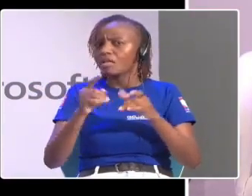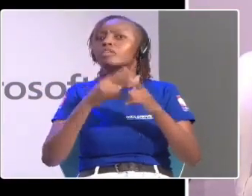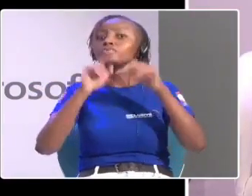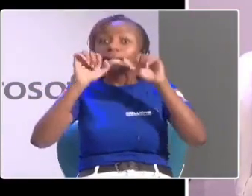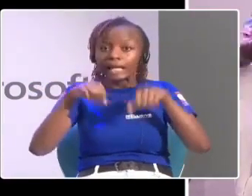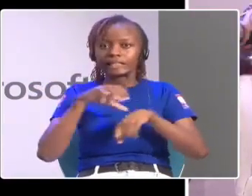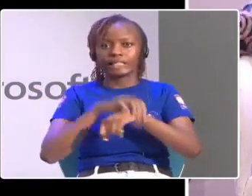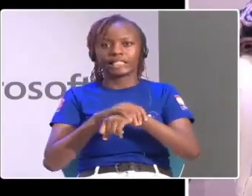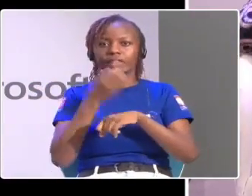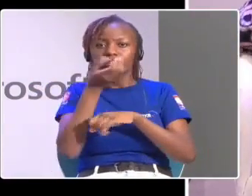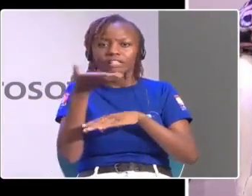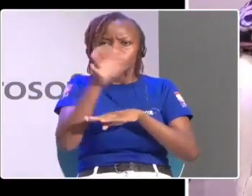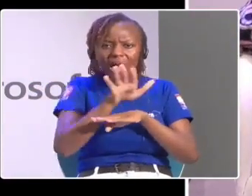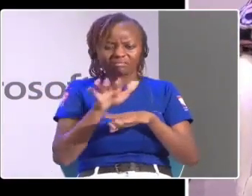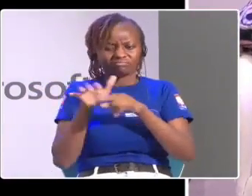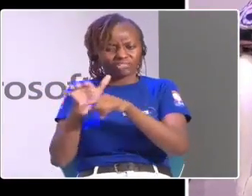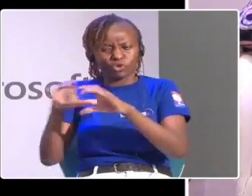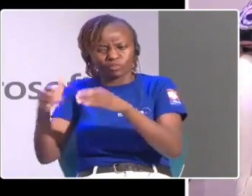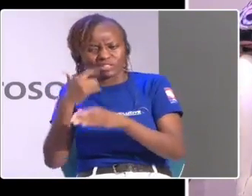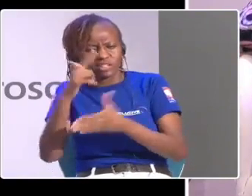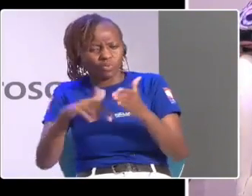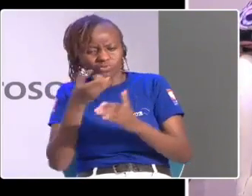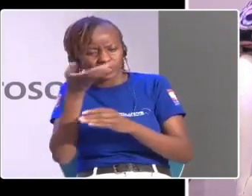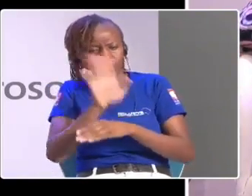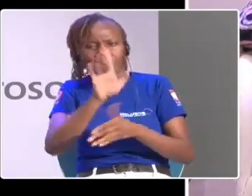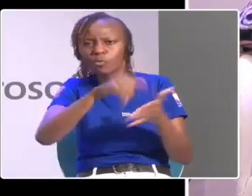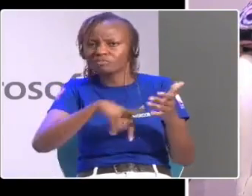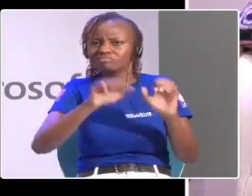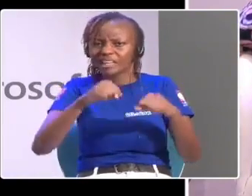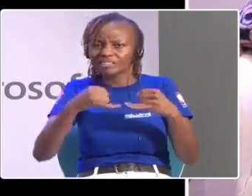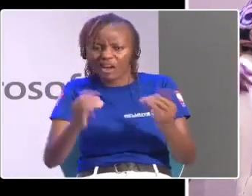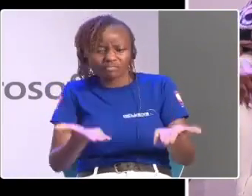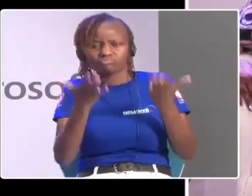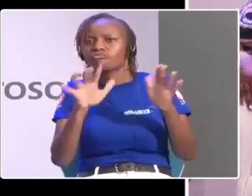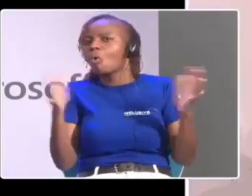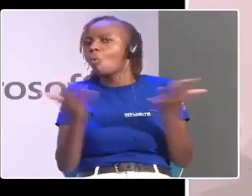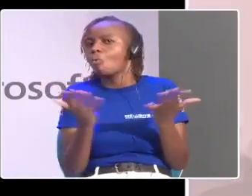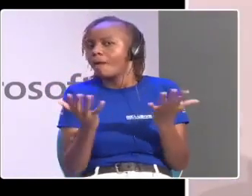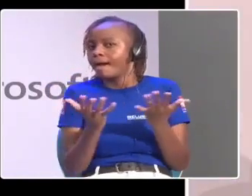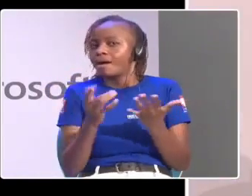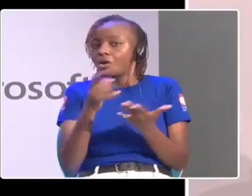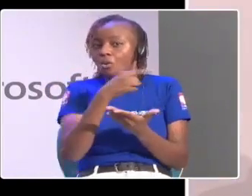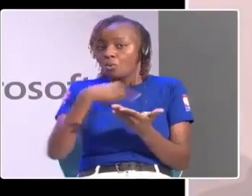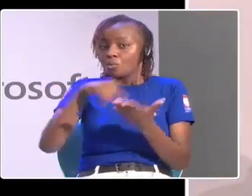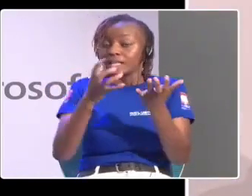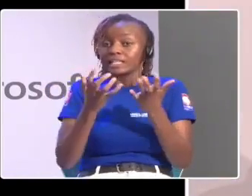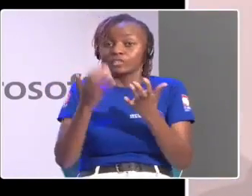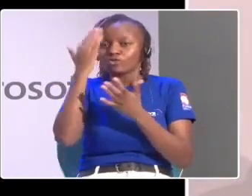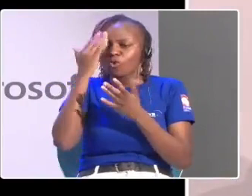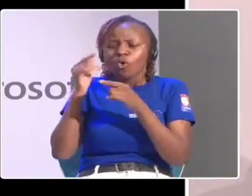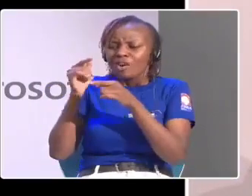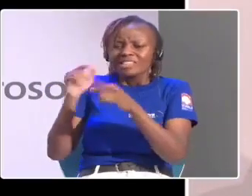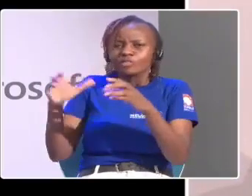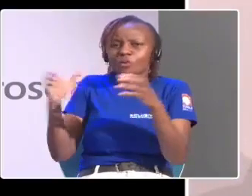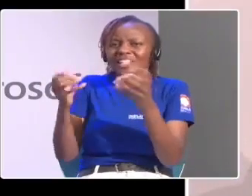feedback from the community here about what we can do to make things better. And so, we need to know what you need